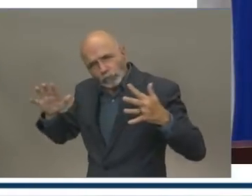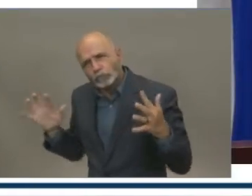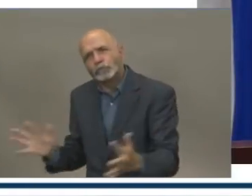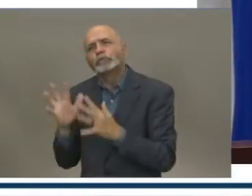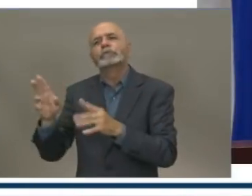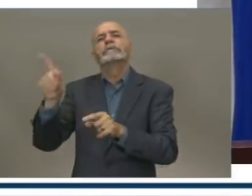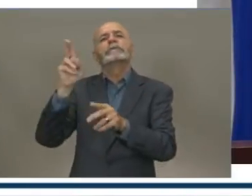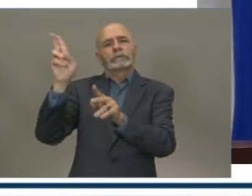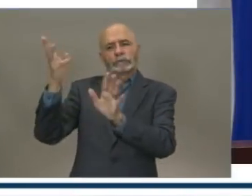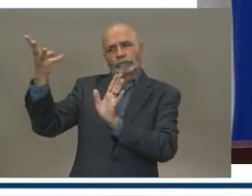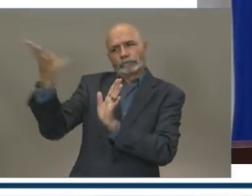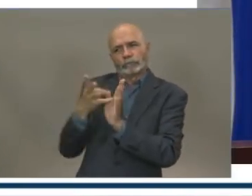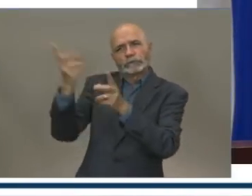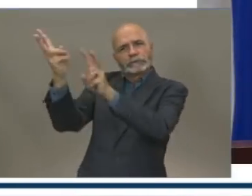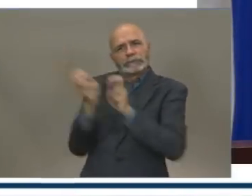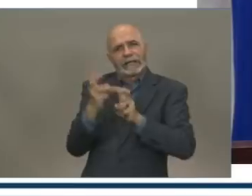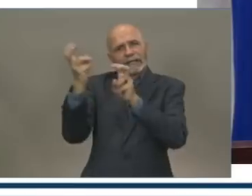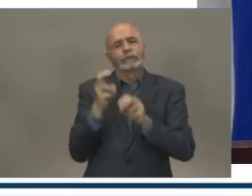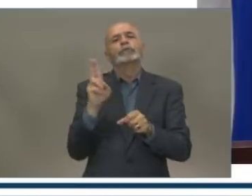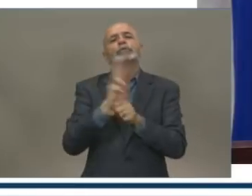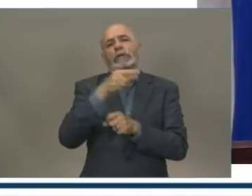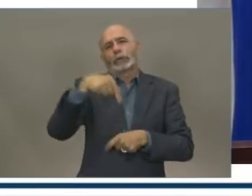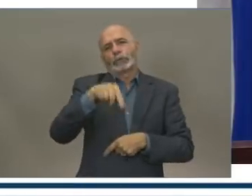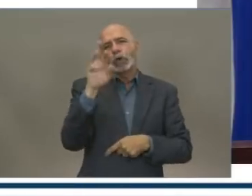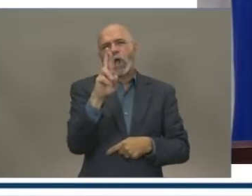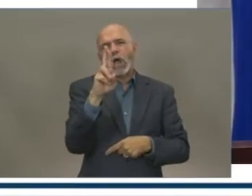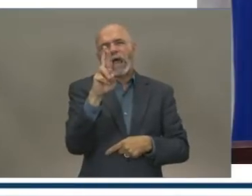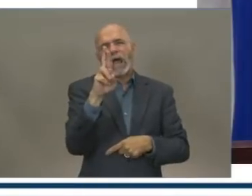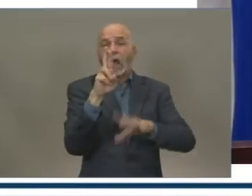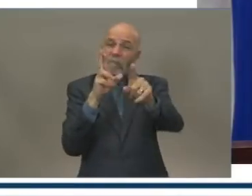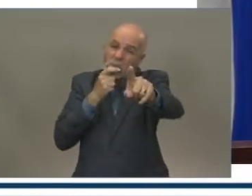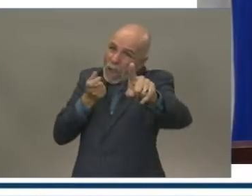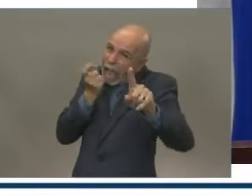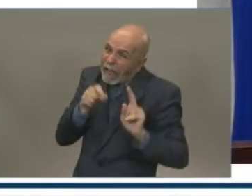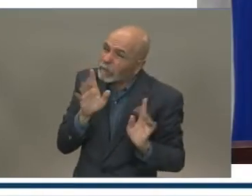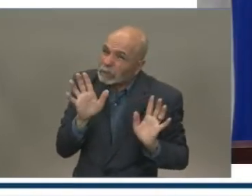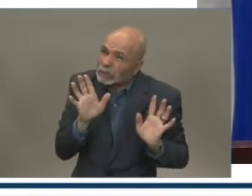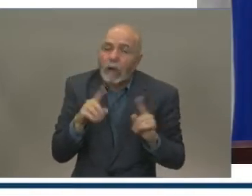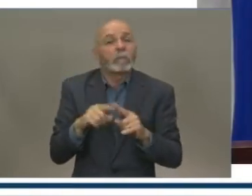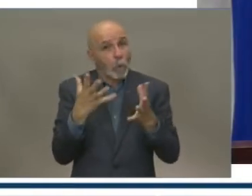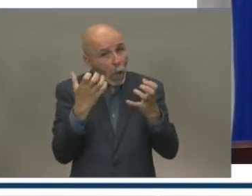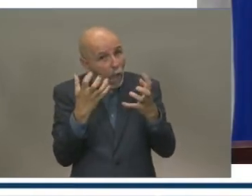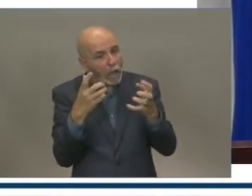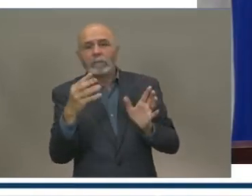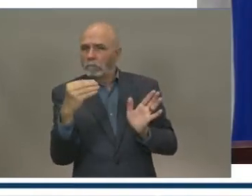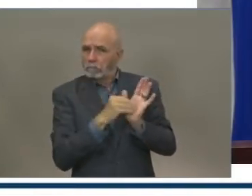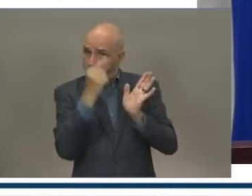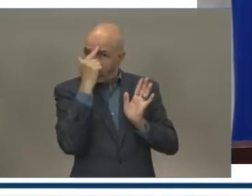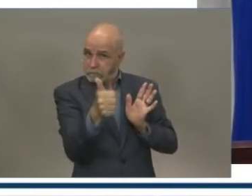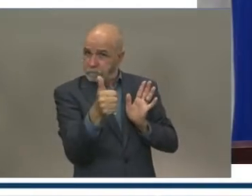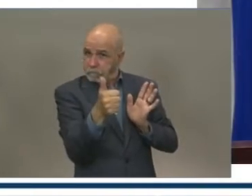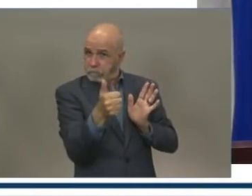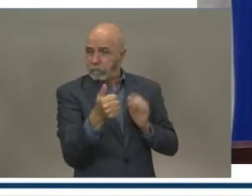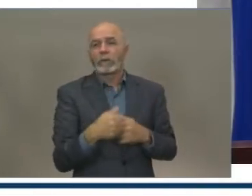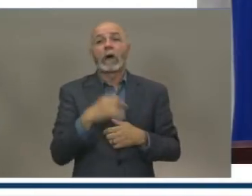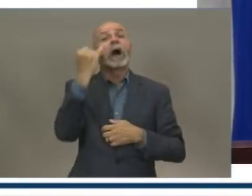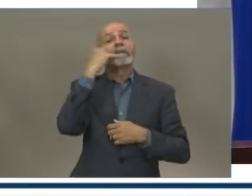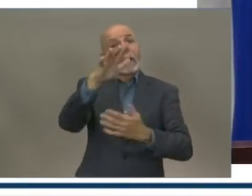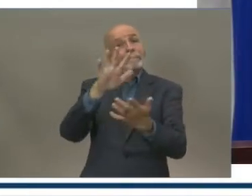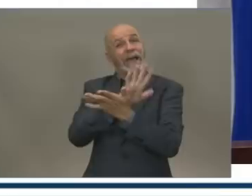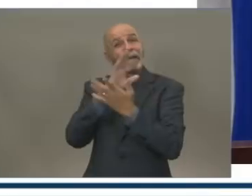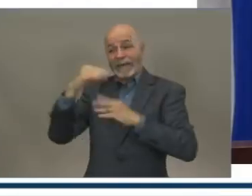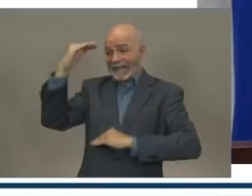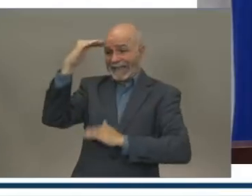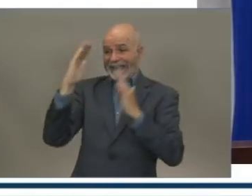the QR code, but it's not essential that you have that. And if you have a paper copy, it's important not to shrink